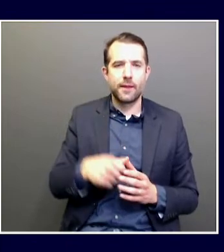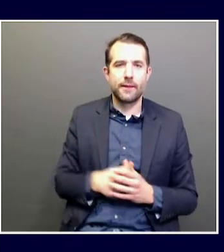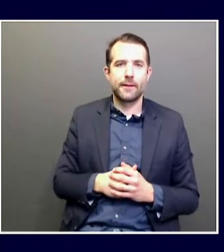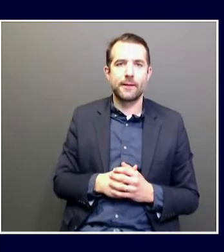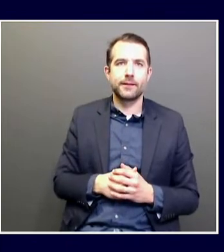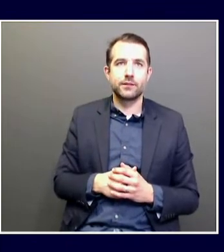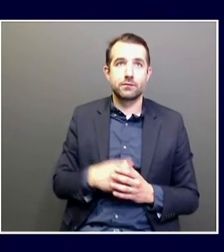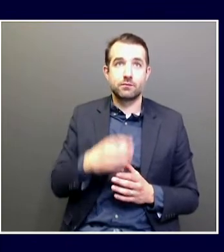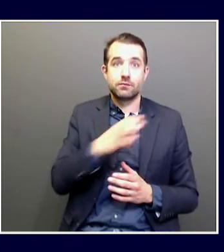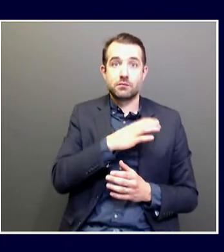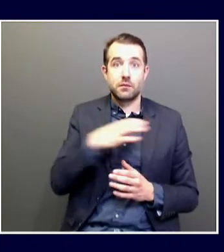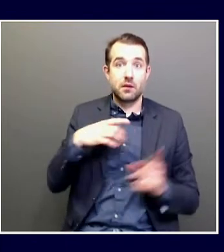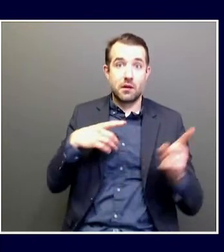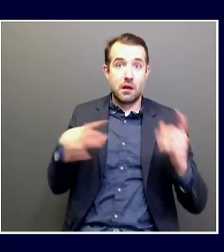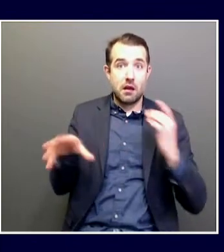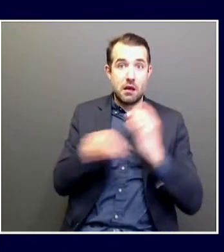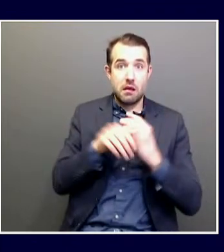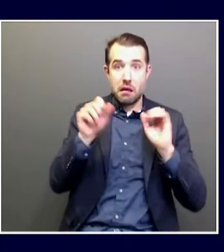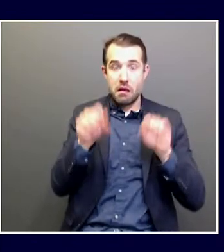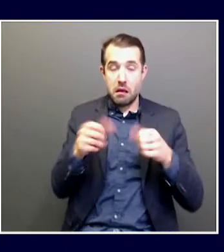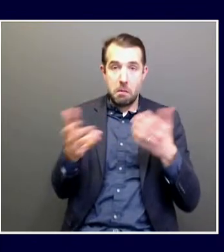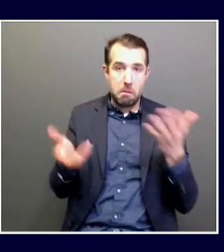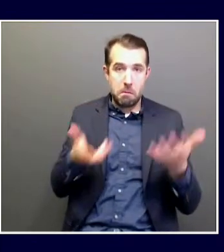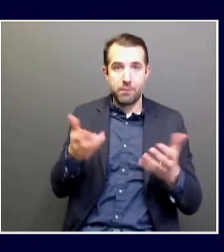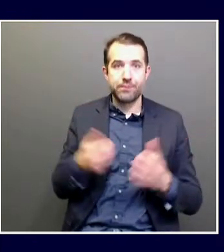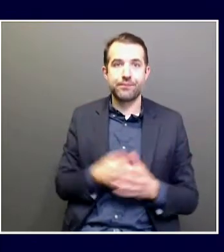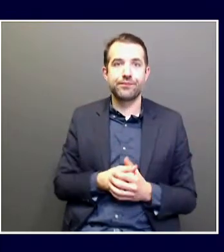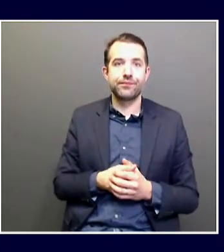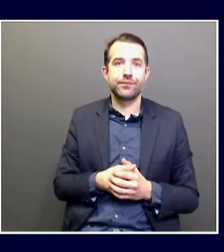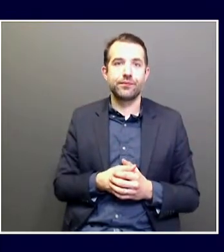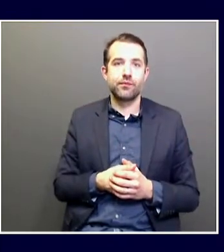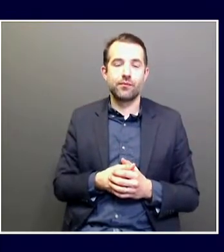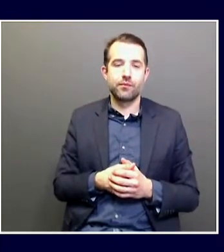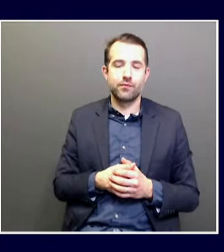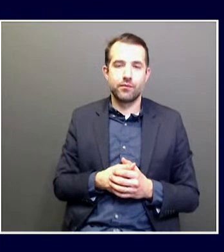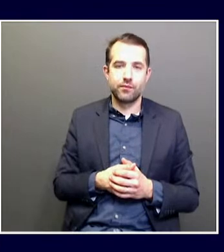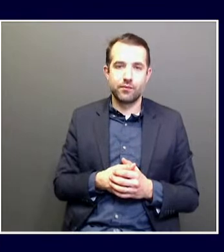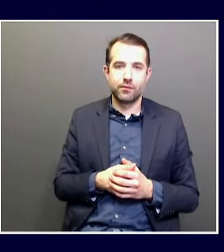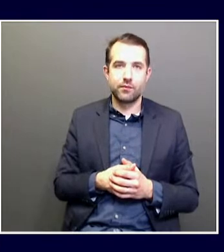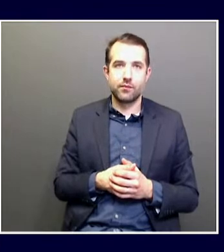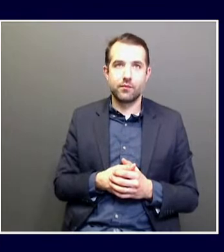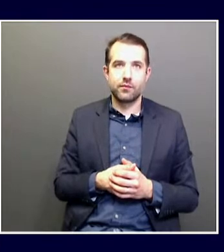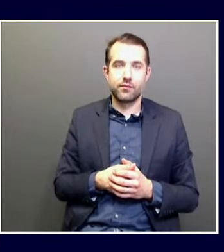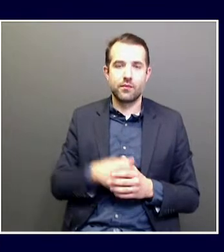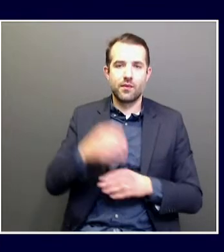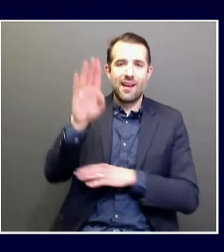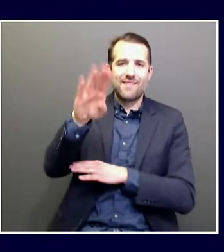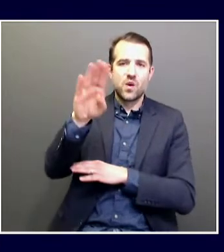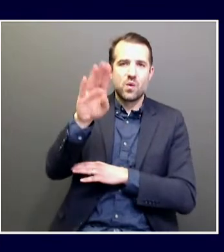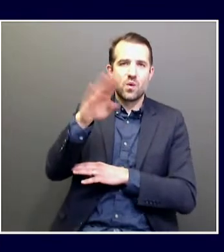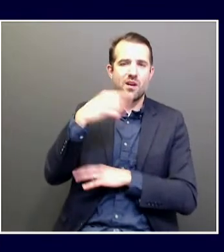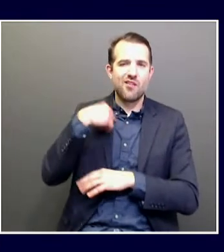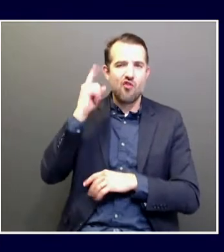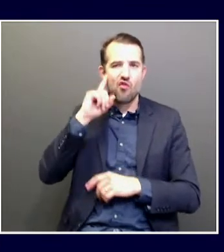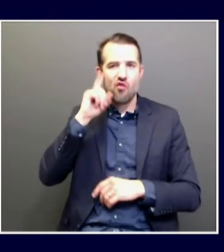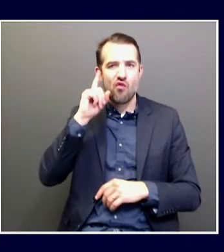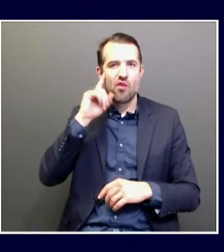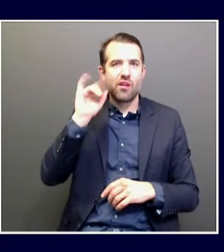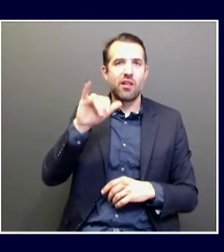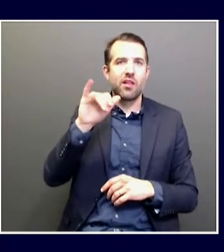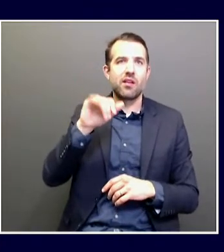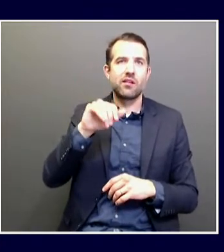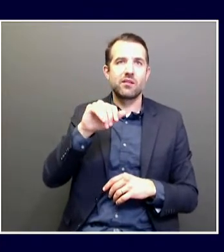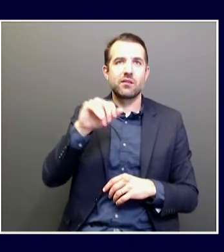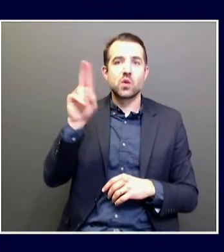have something to add, please, I would welcome it. This afternoon, we heard that the US FDA approved the Pfizer pill